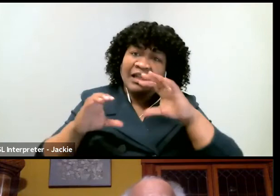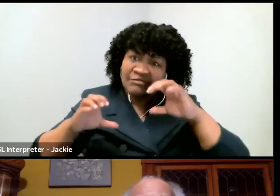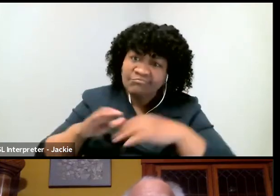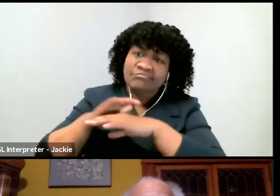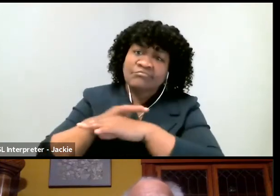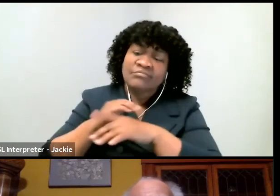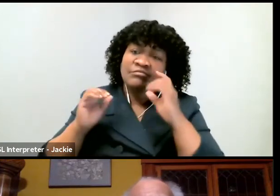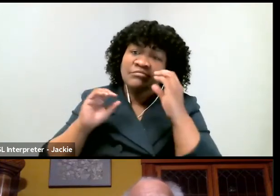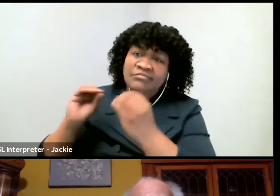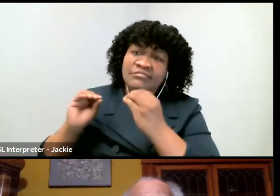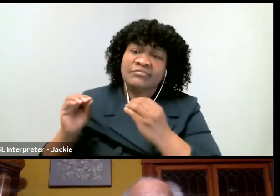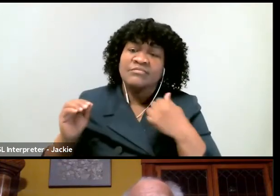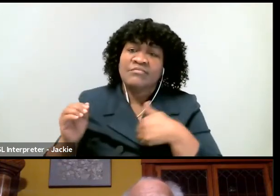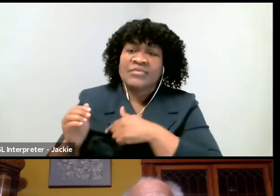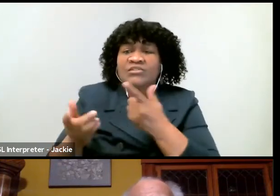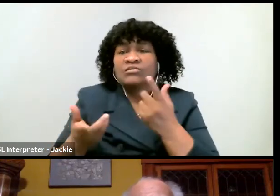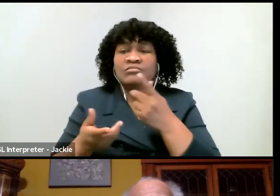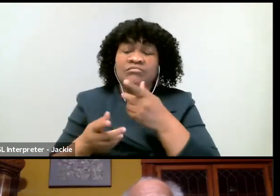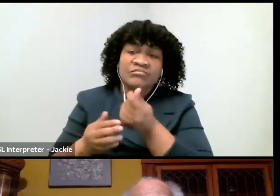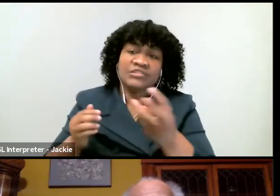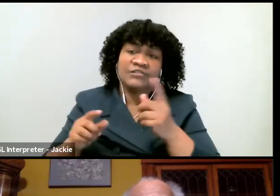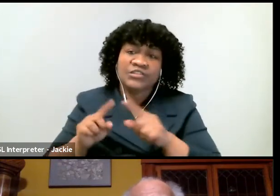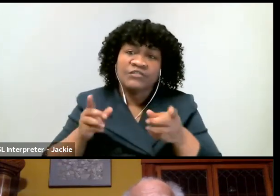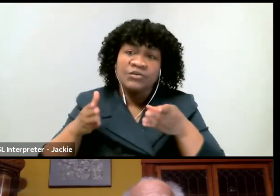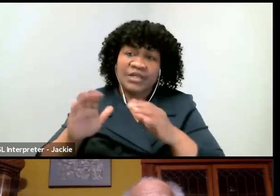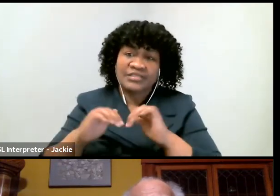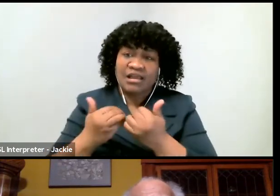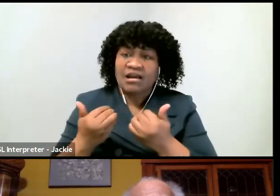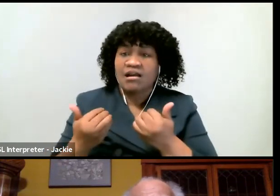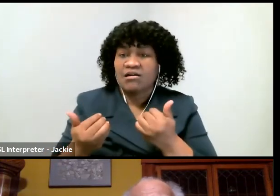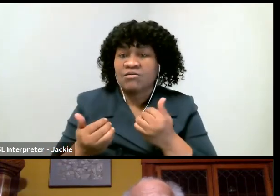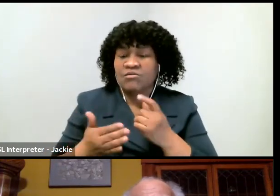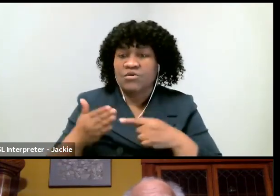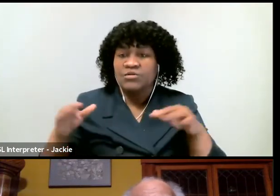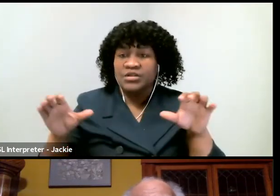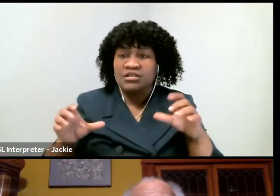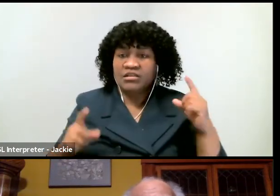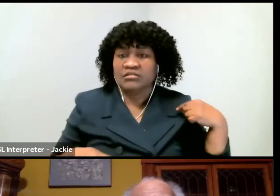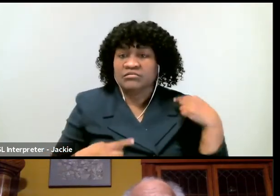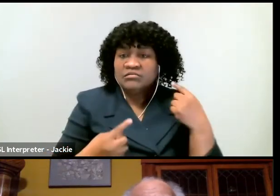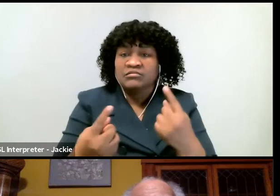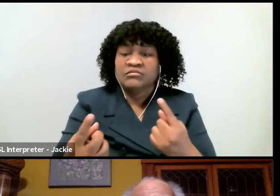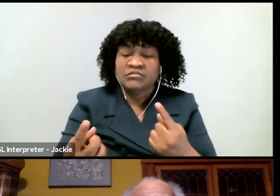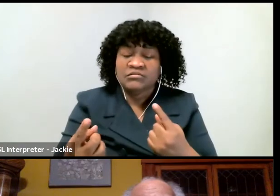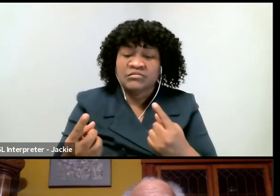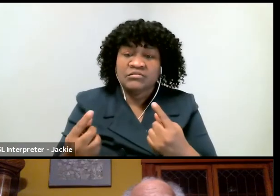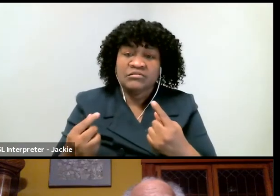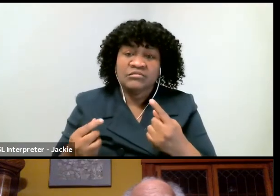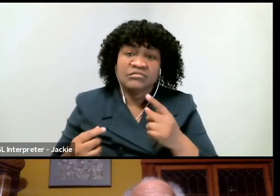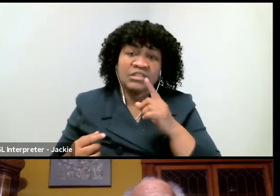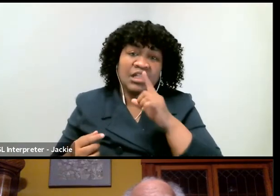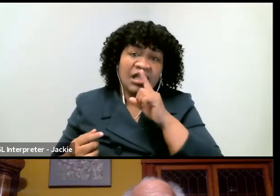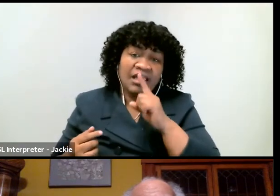but you know, that's the kind of thing that's, you know, that has, you know,